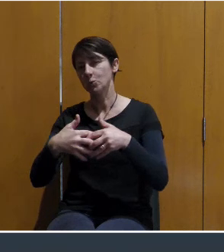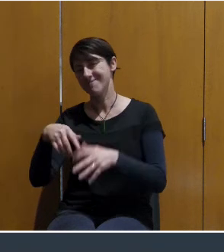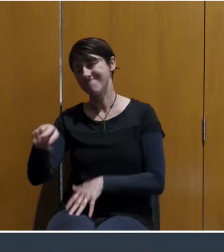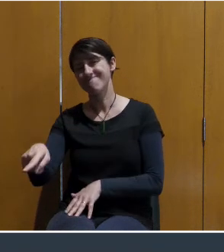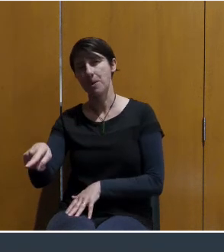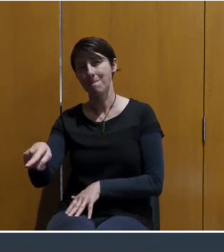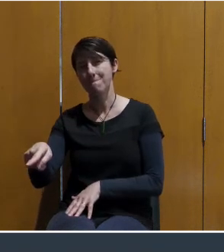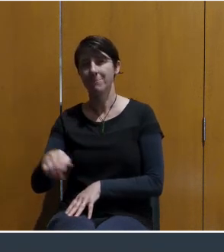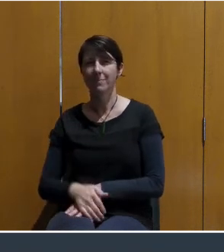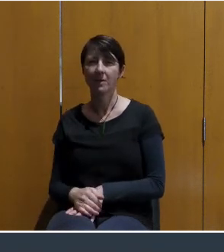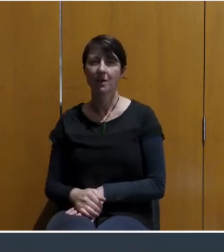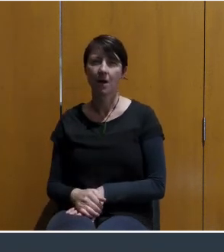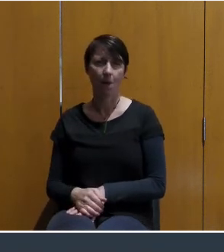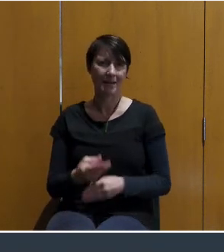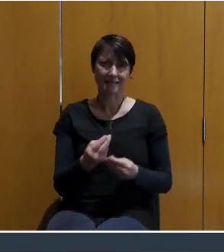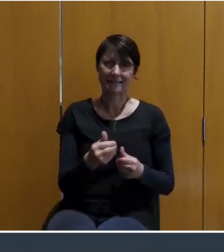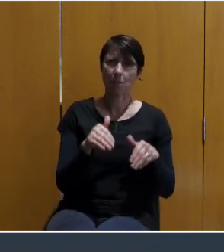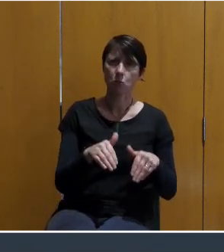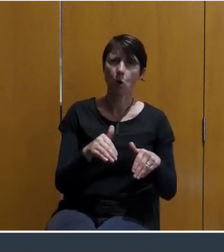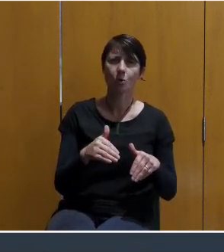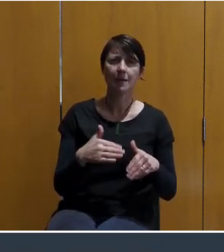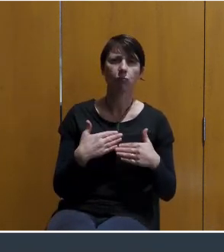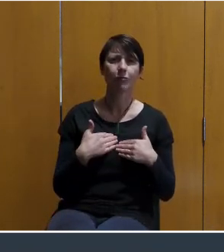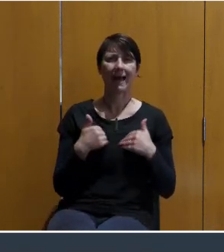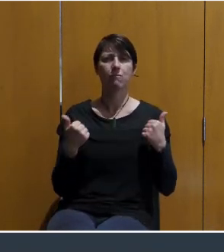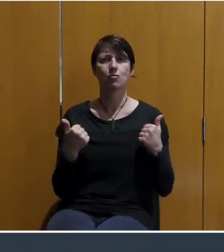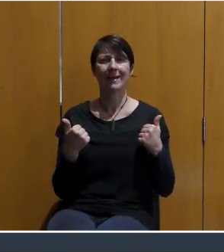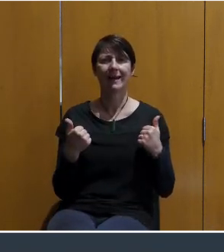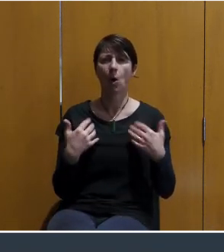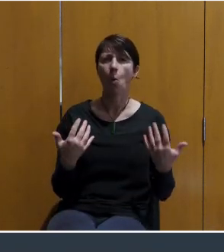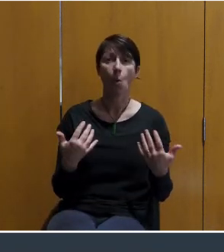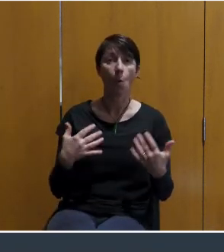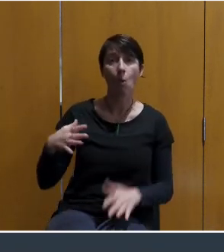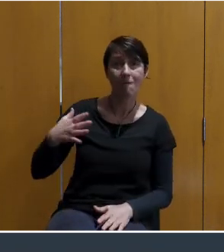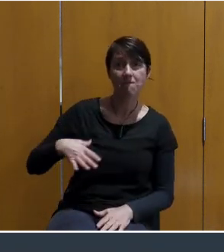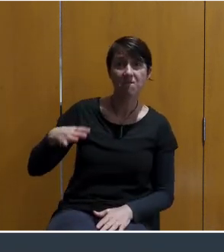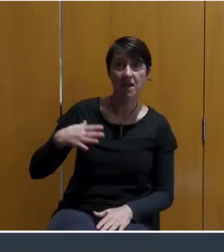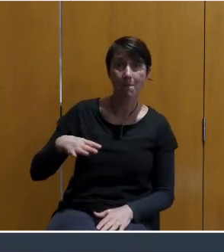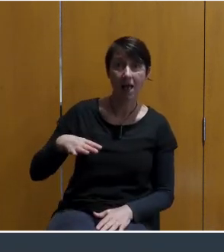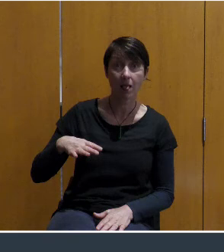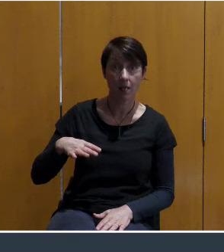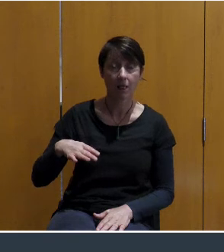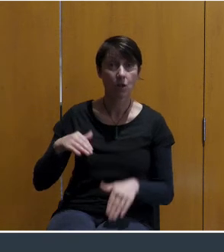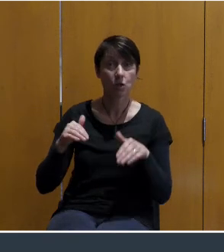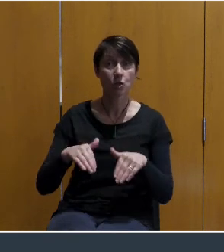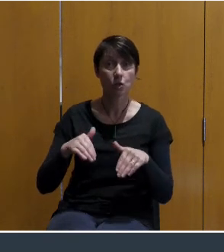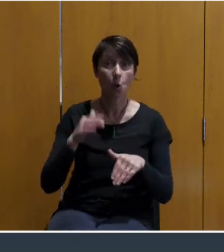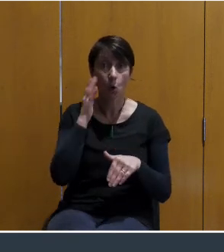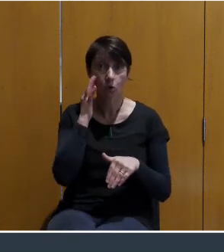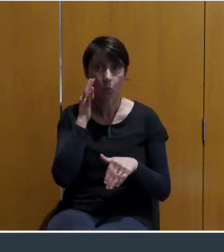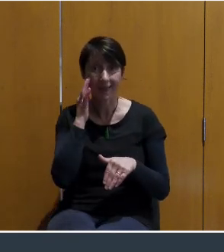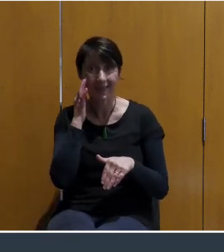socializing puppies, timid or reactive dogs, female dogs in heat. And it's important that there are alternative off-leash